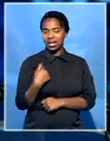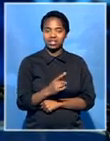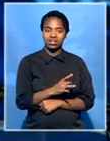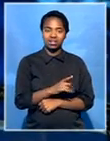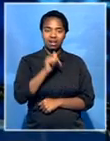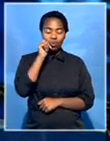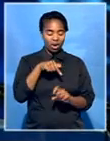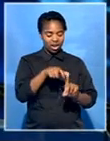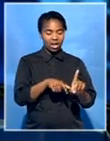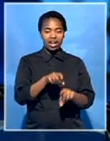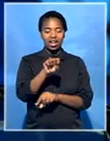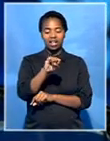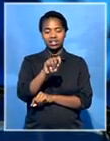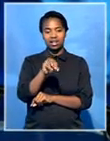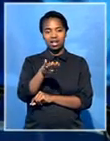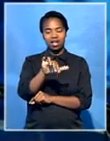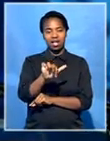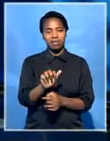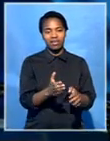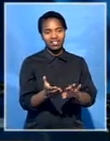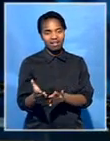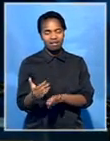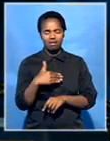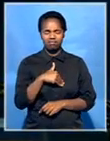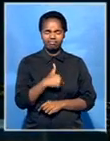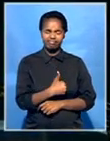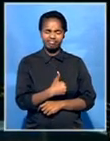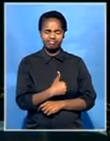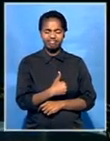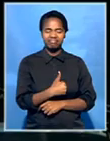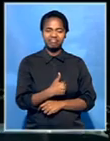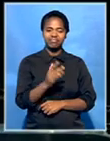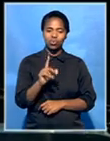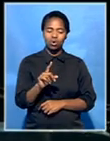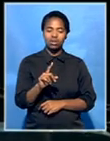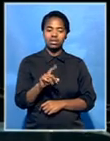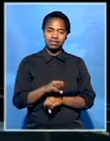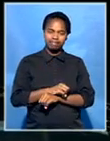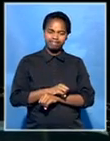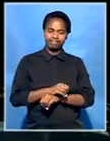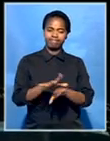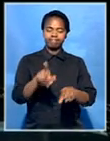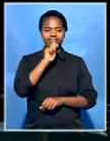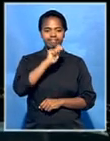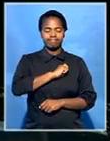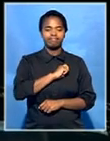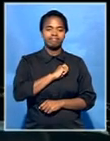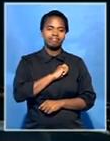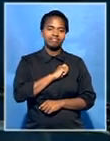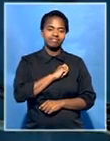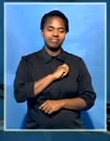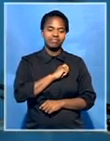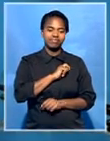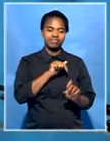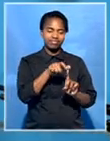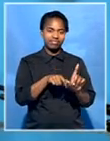unfolded early on Saturday morning, and for the devastation that would follow as the news spread that indeed